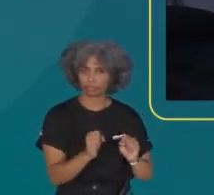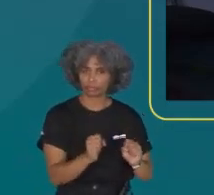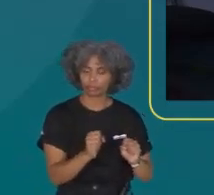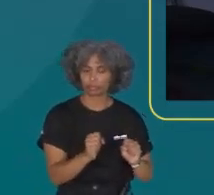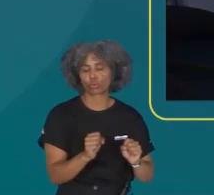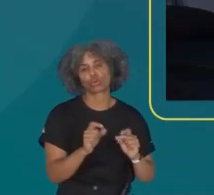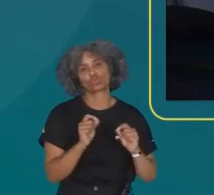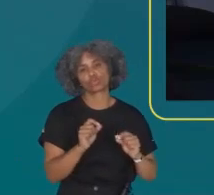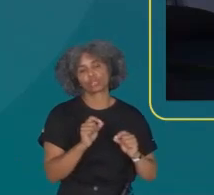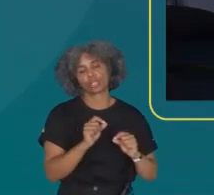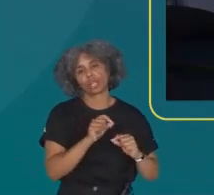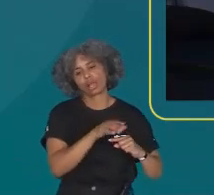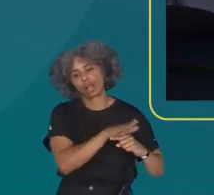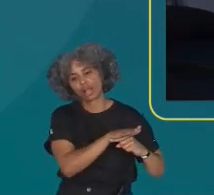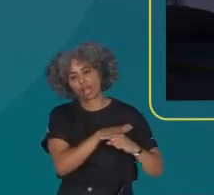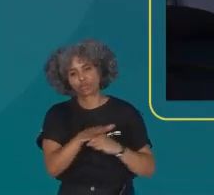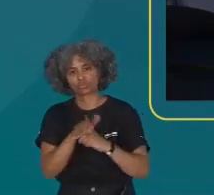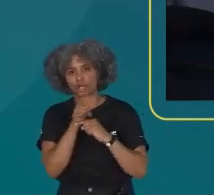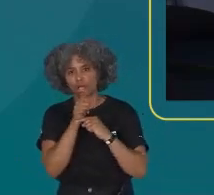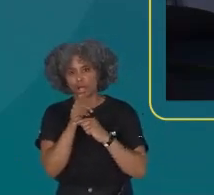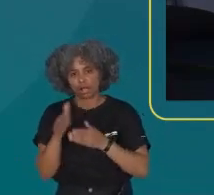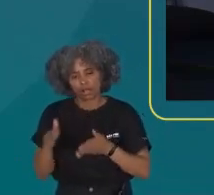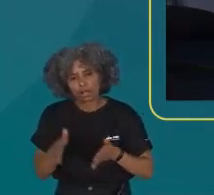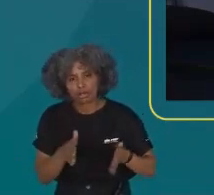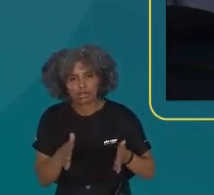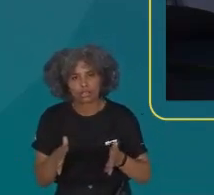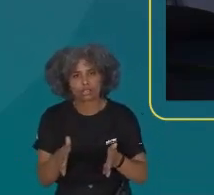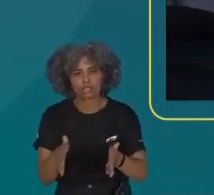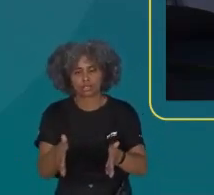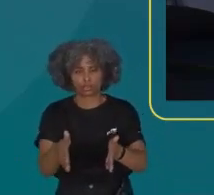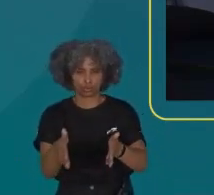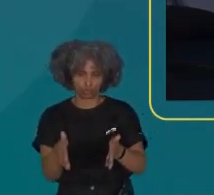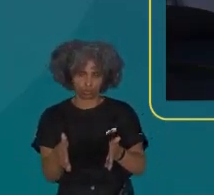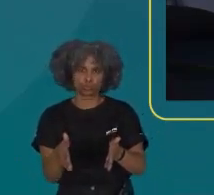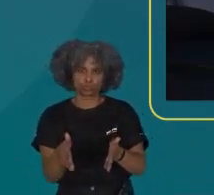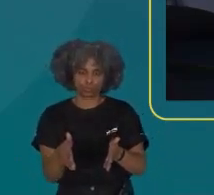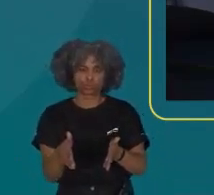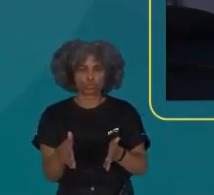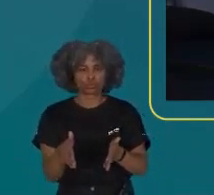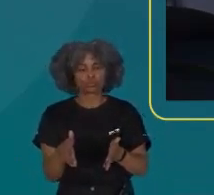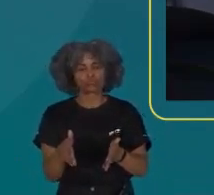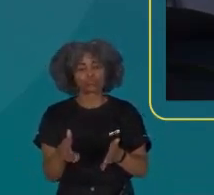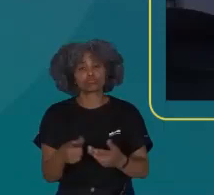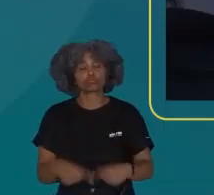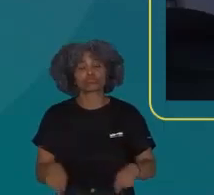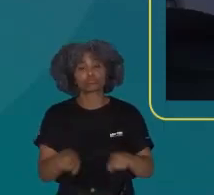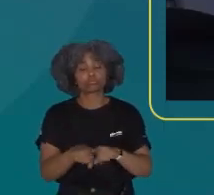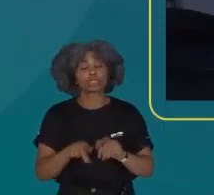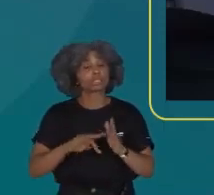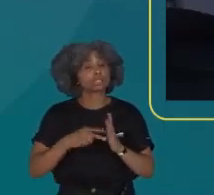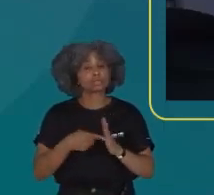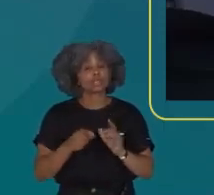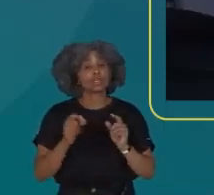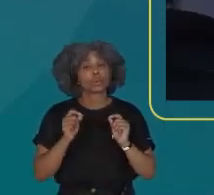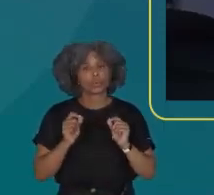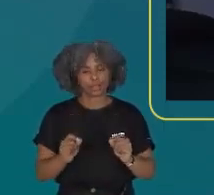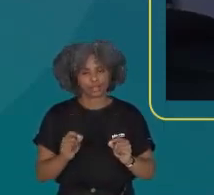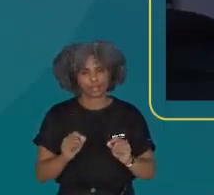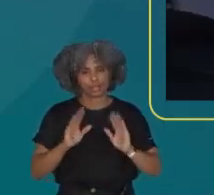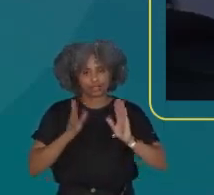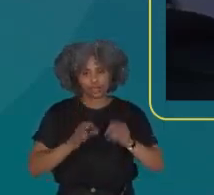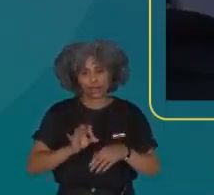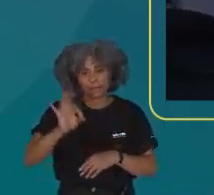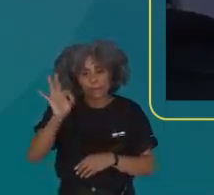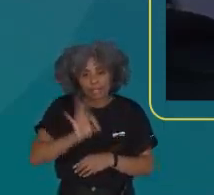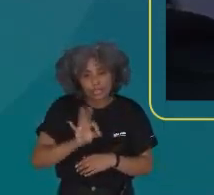those areas. But we own a really small percentage of all the shore, so we really need to work